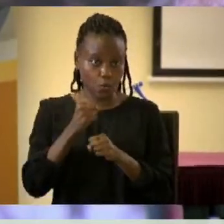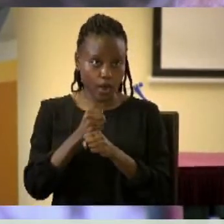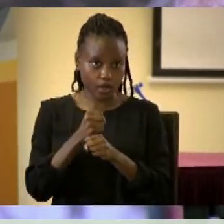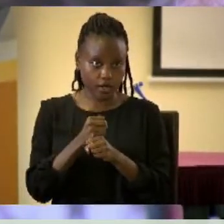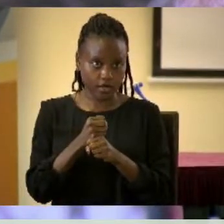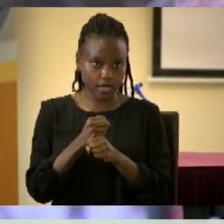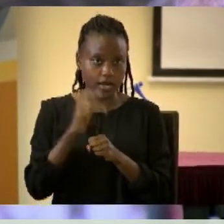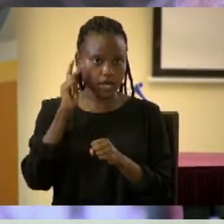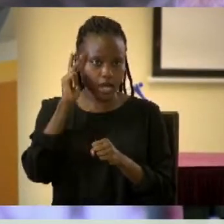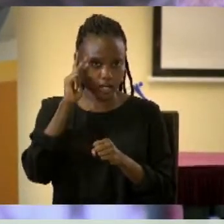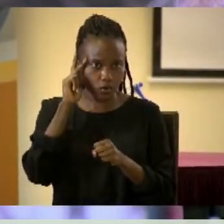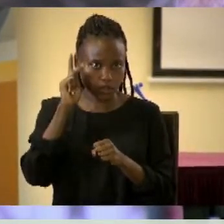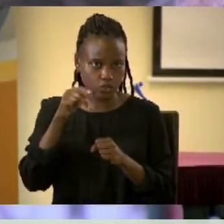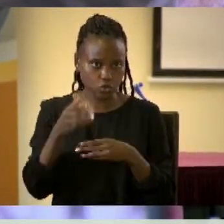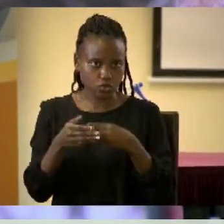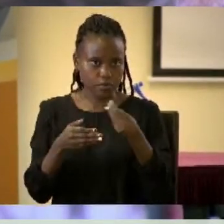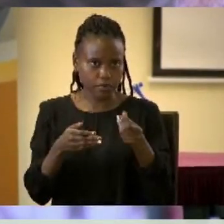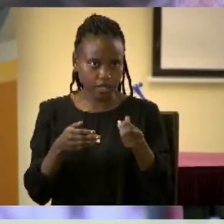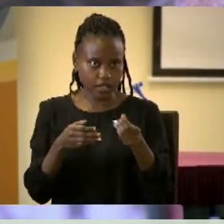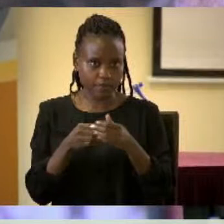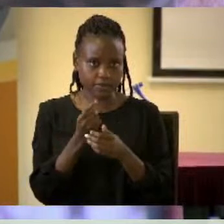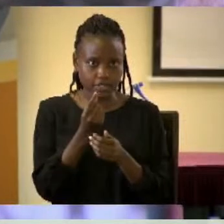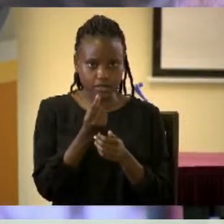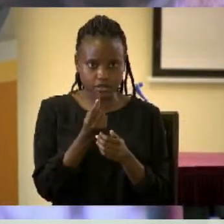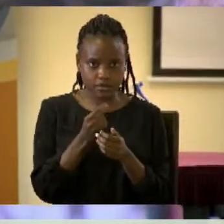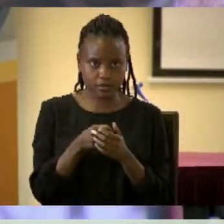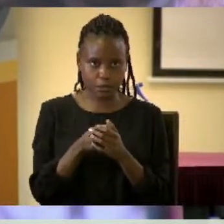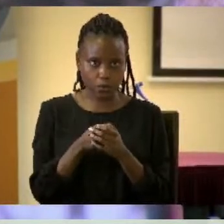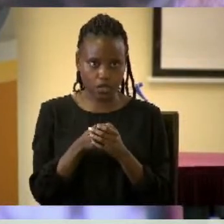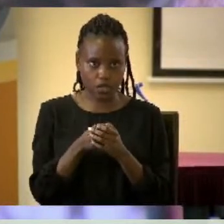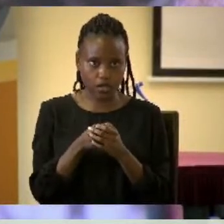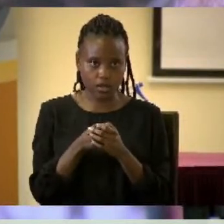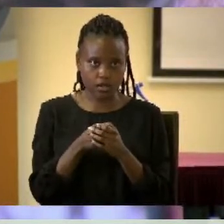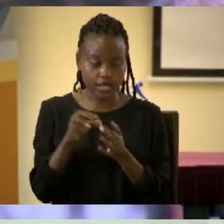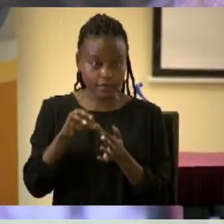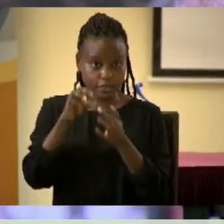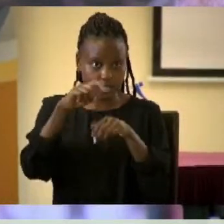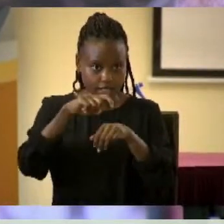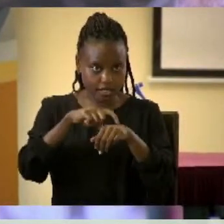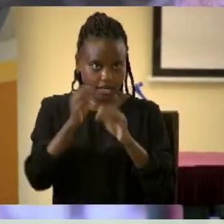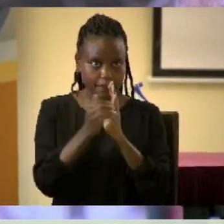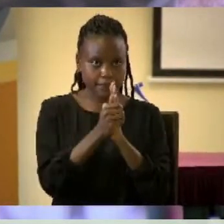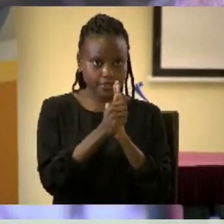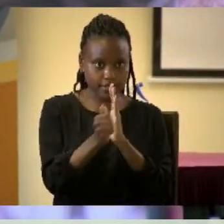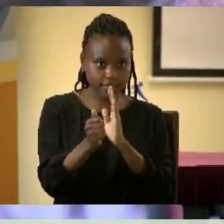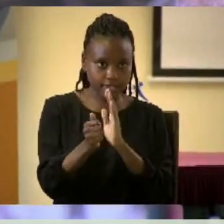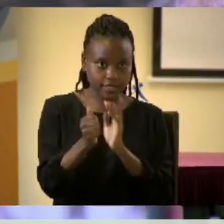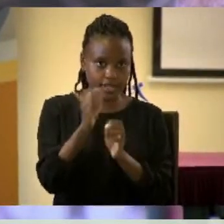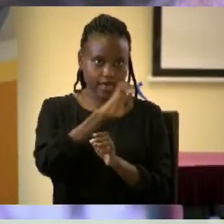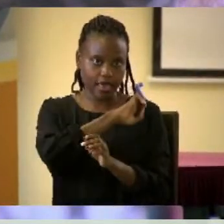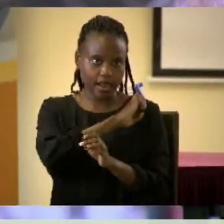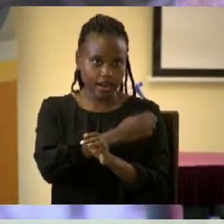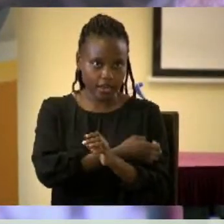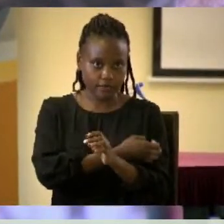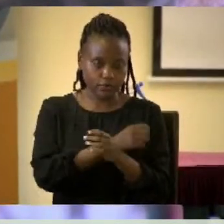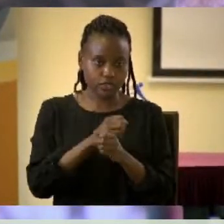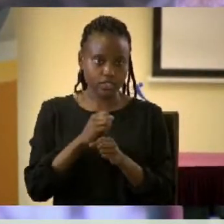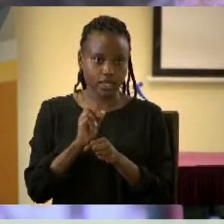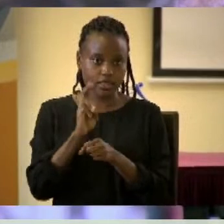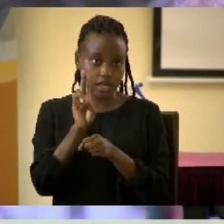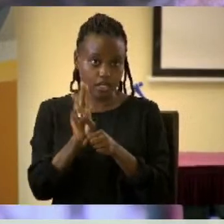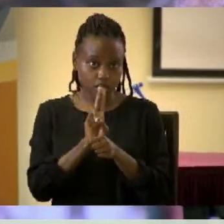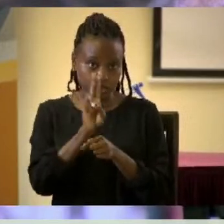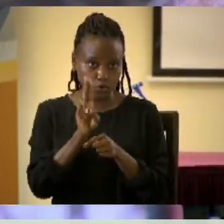what we pay them is not in any way commensurate with the time, the skills, and effort that they expend